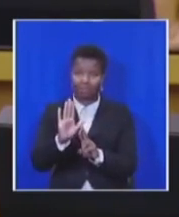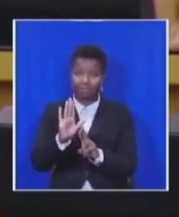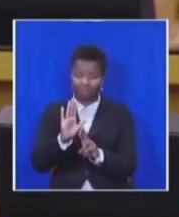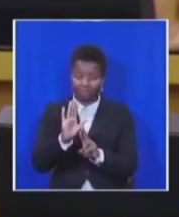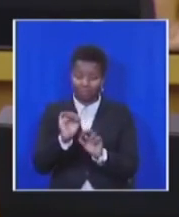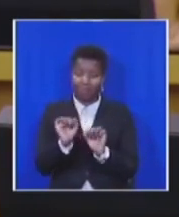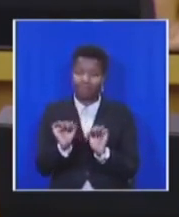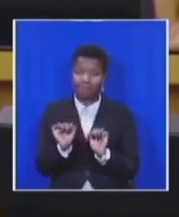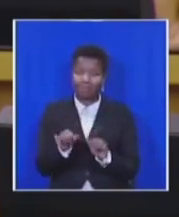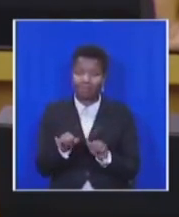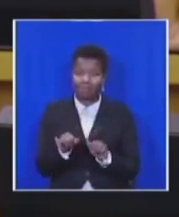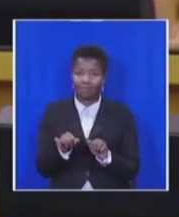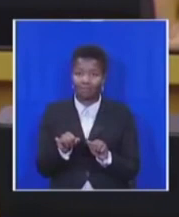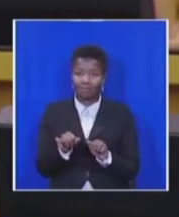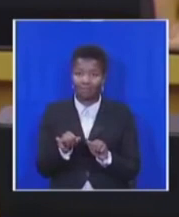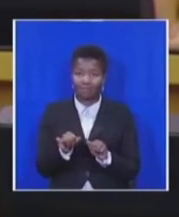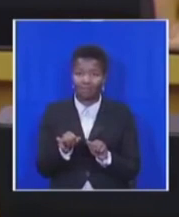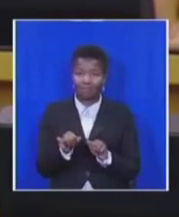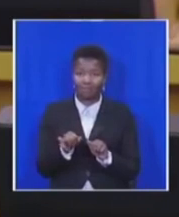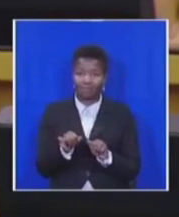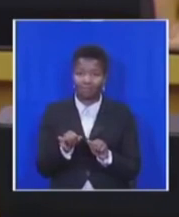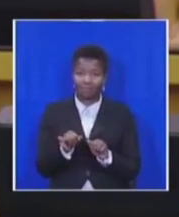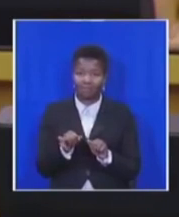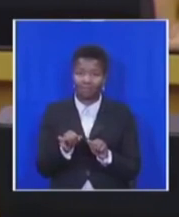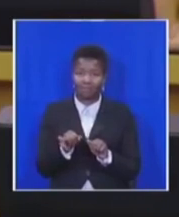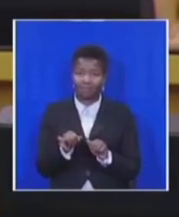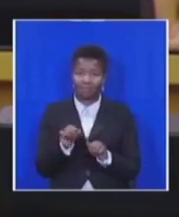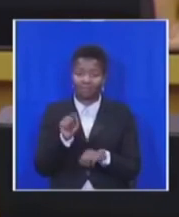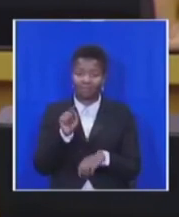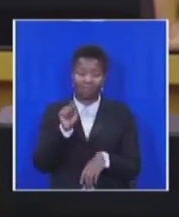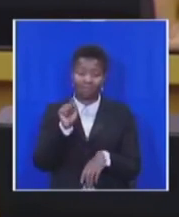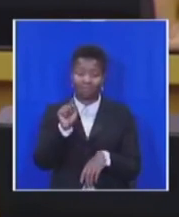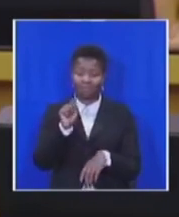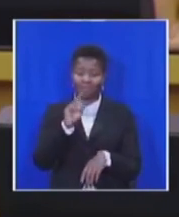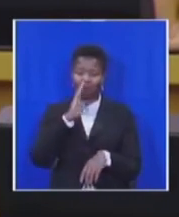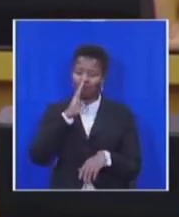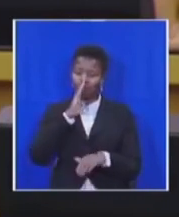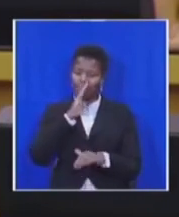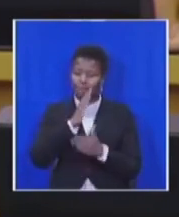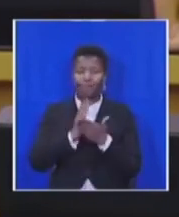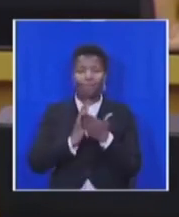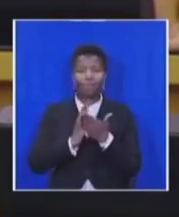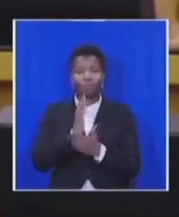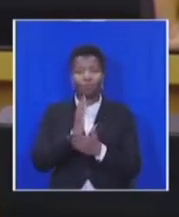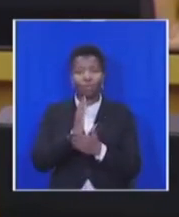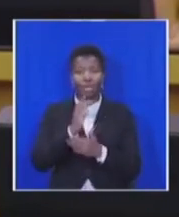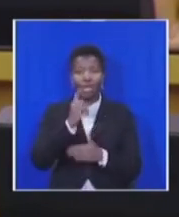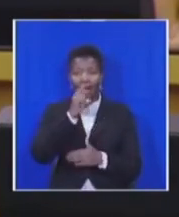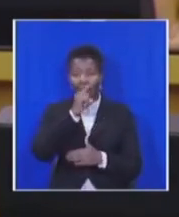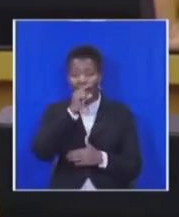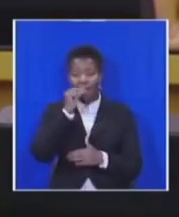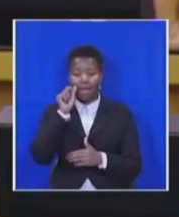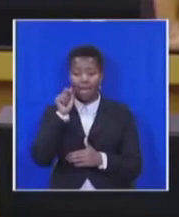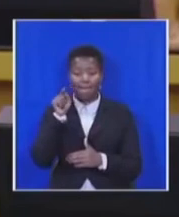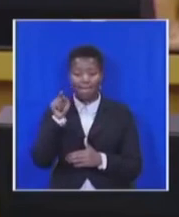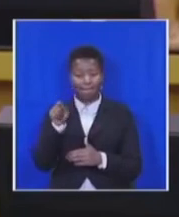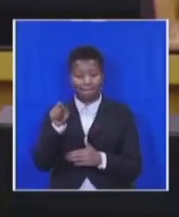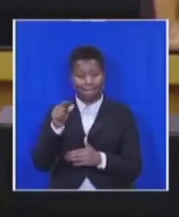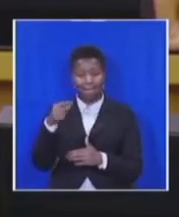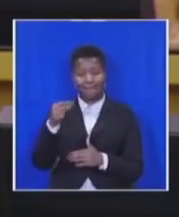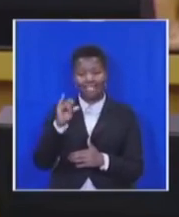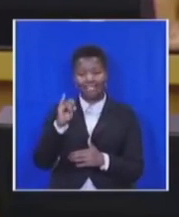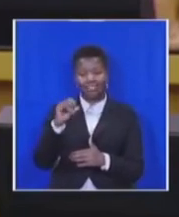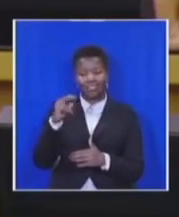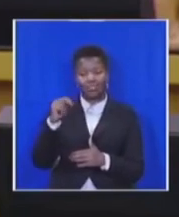Yes, and accepted. They have absolutely no right of calling me by that name in